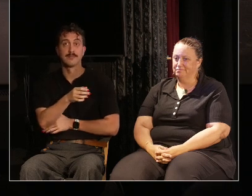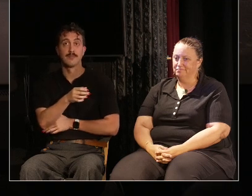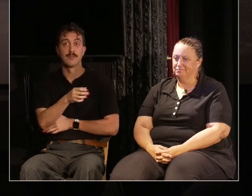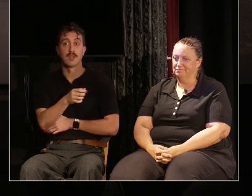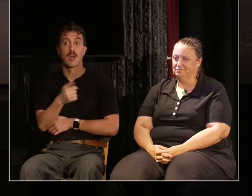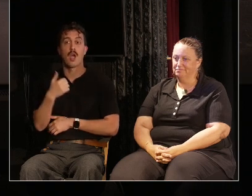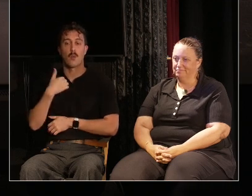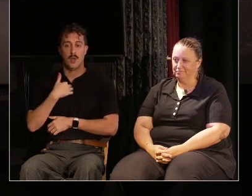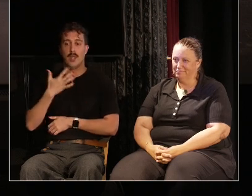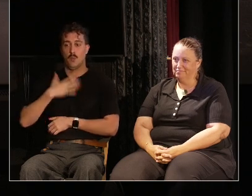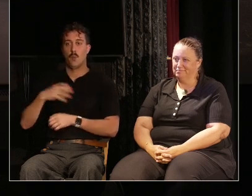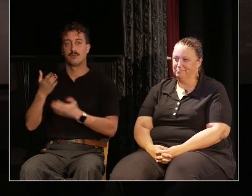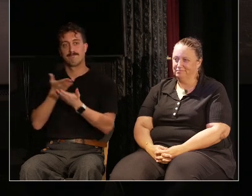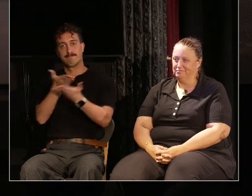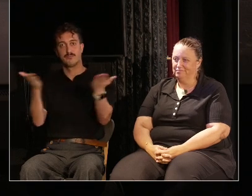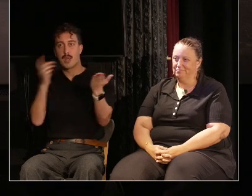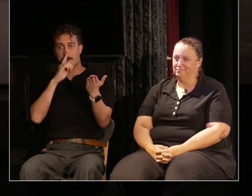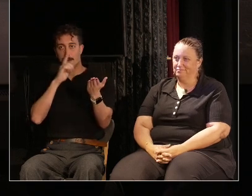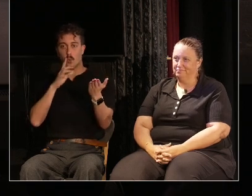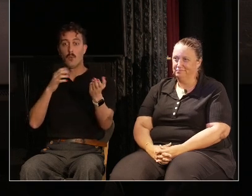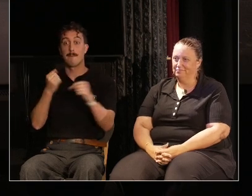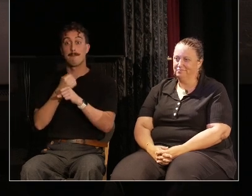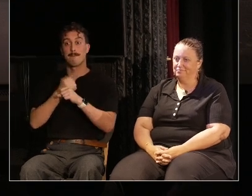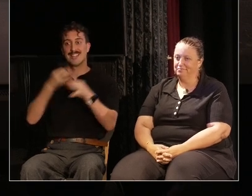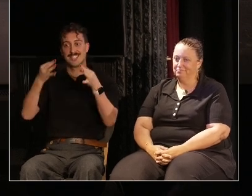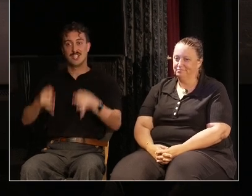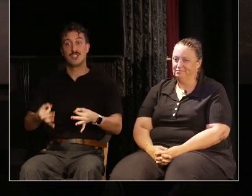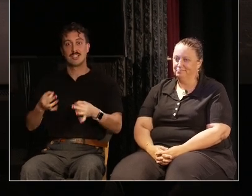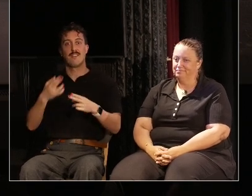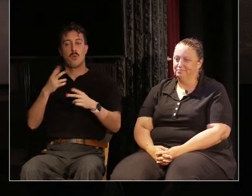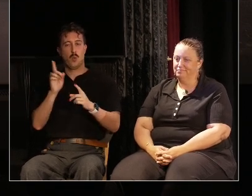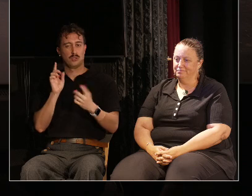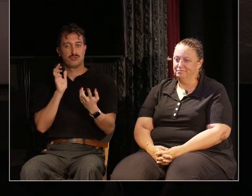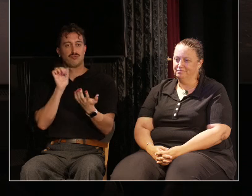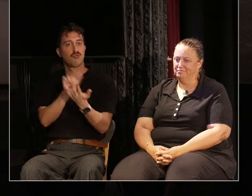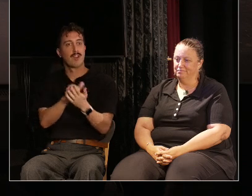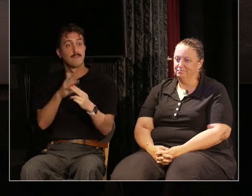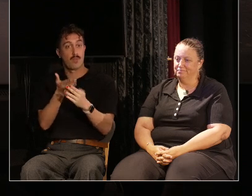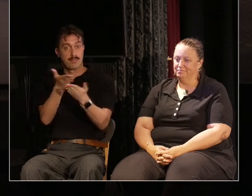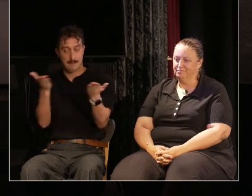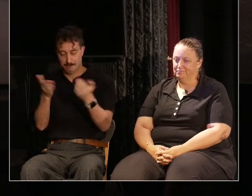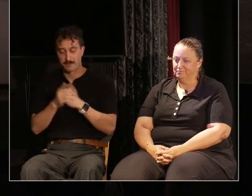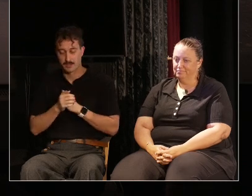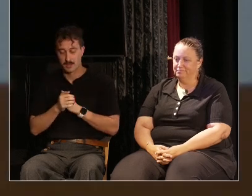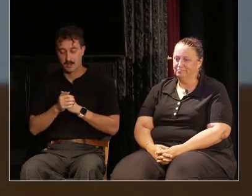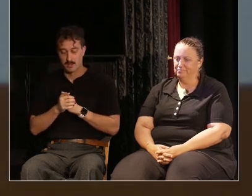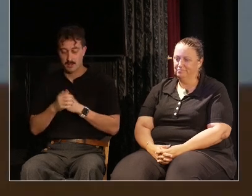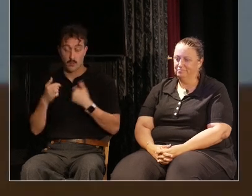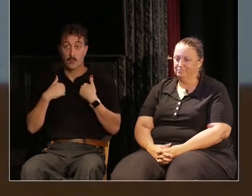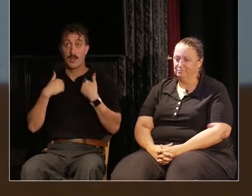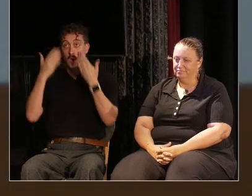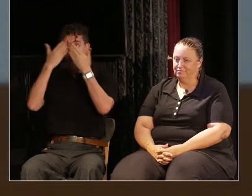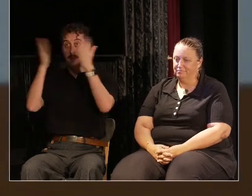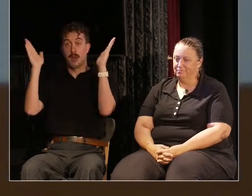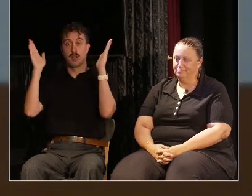able to make their own judgments about what is right for them. And so we're quite open-minded about the future prospect of